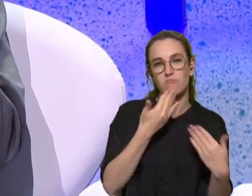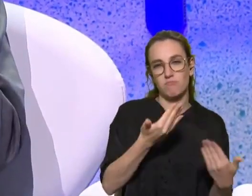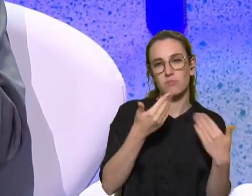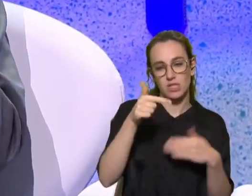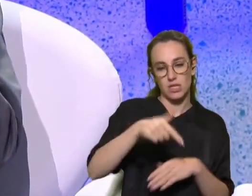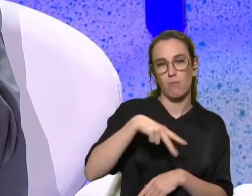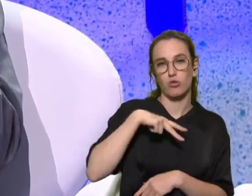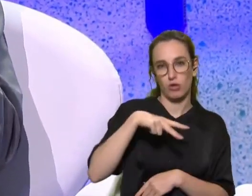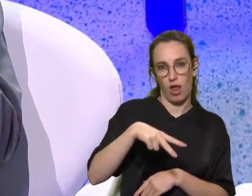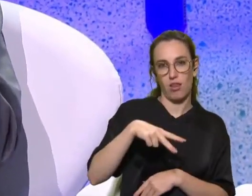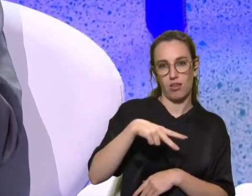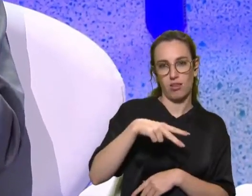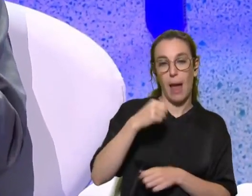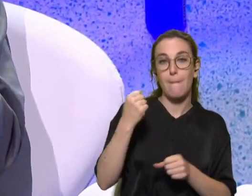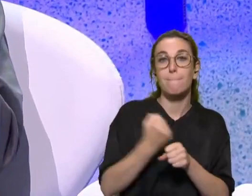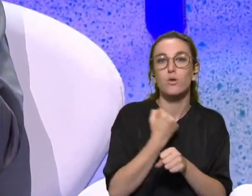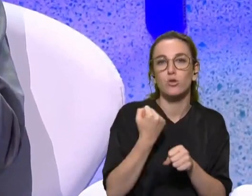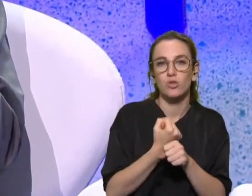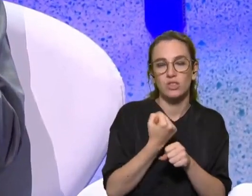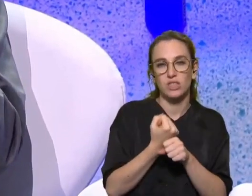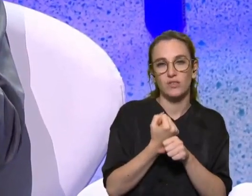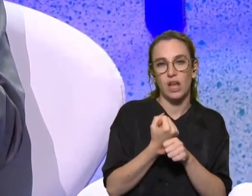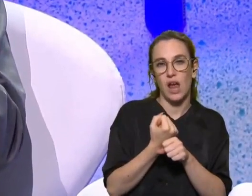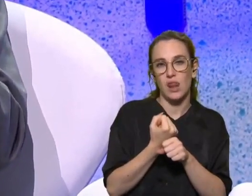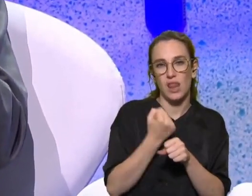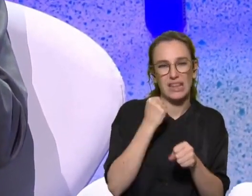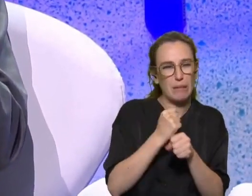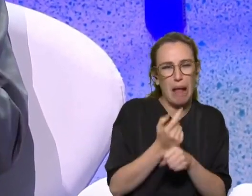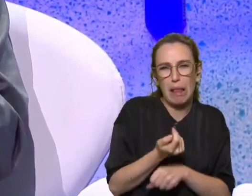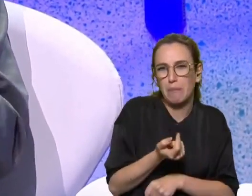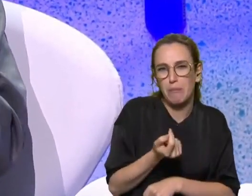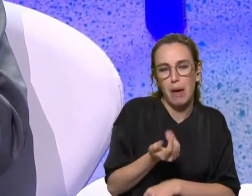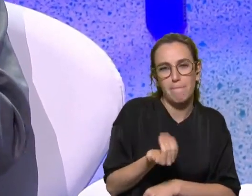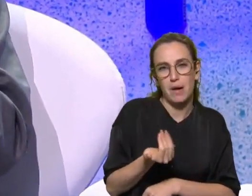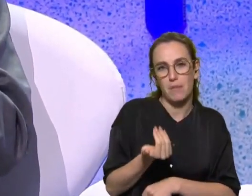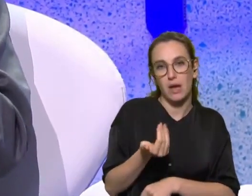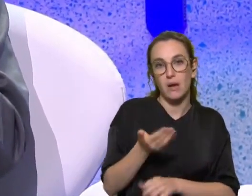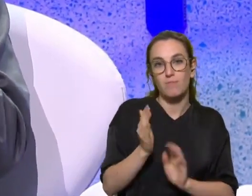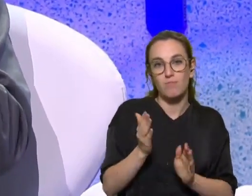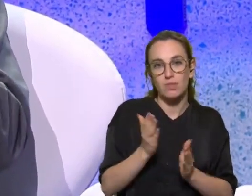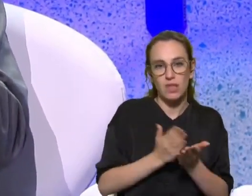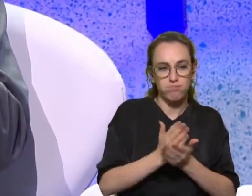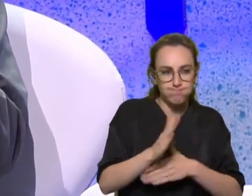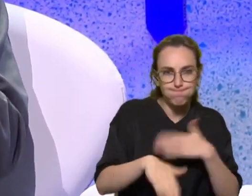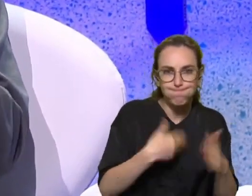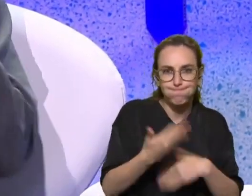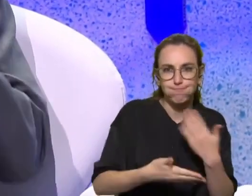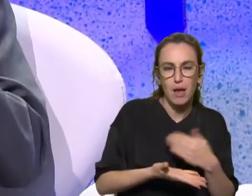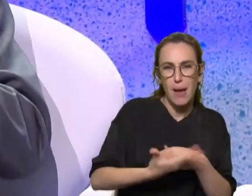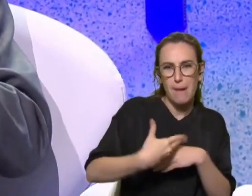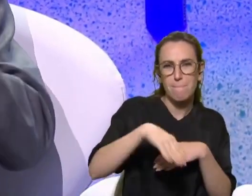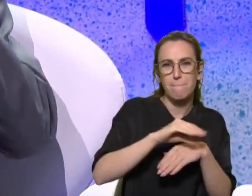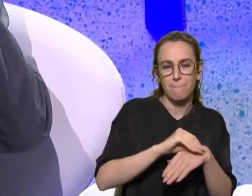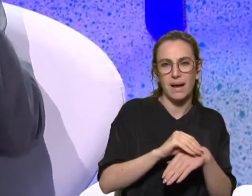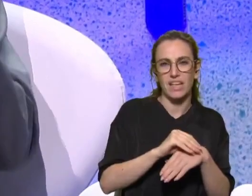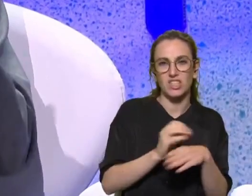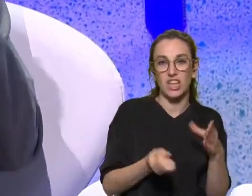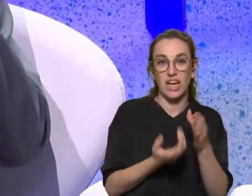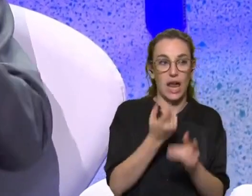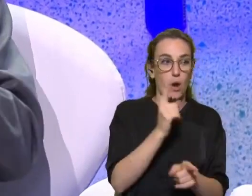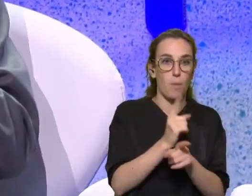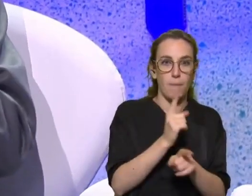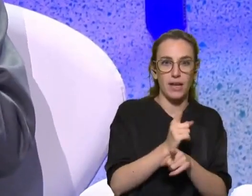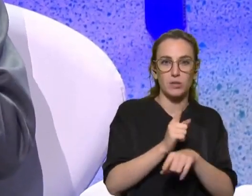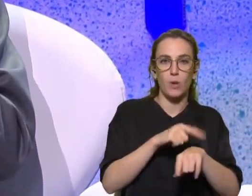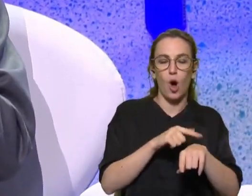Portugal. First of all, productivity. We need to be more productive, be more efficient to